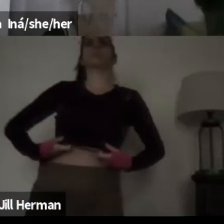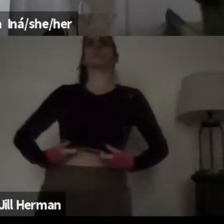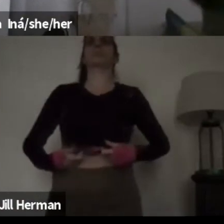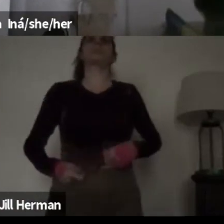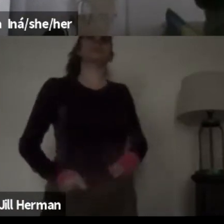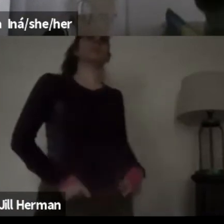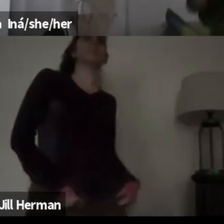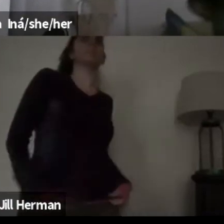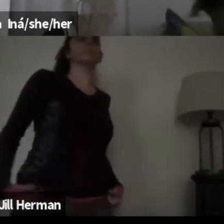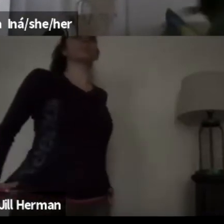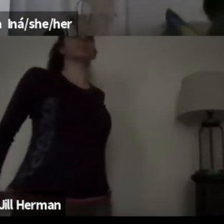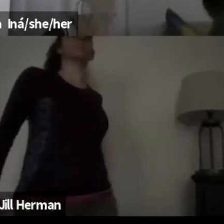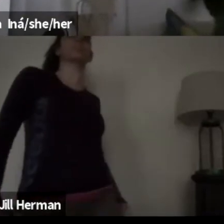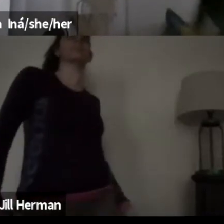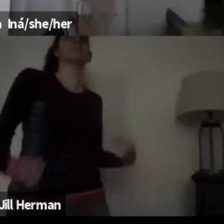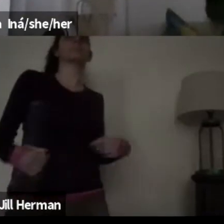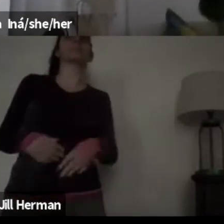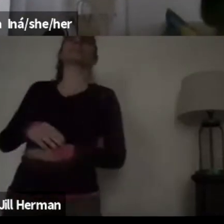awukholana,